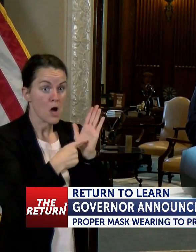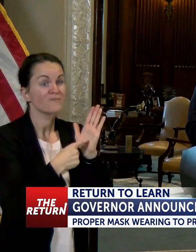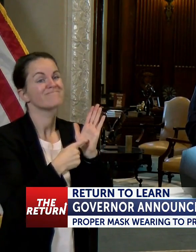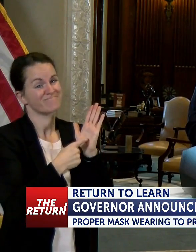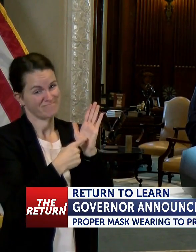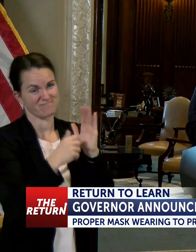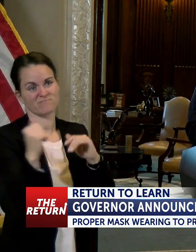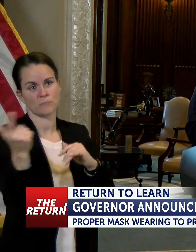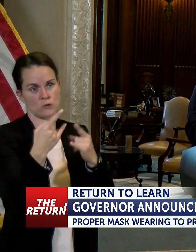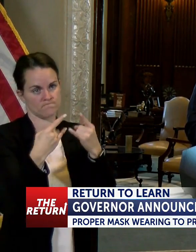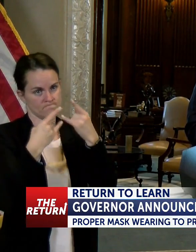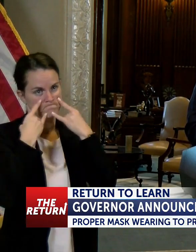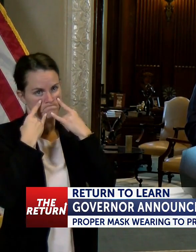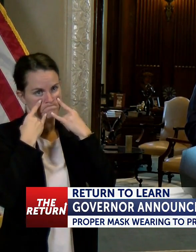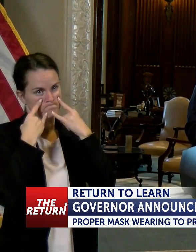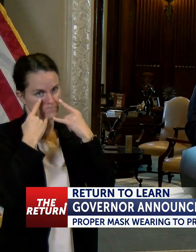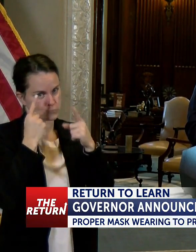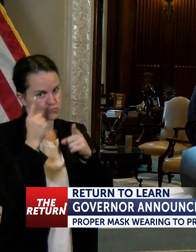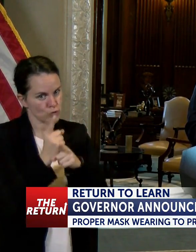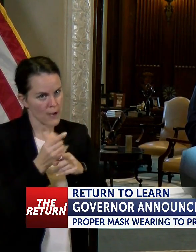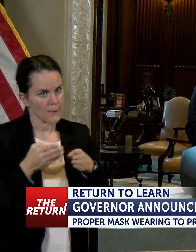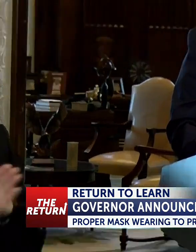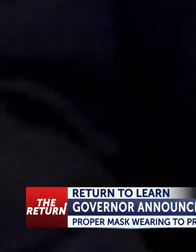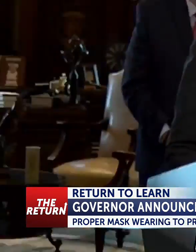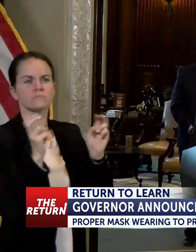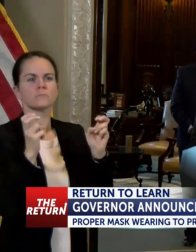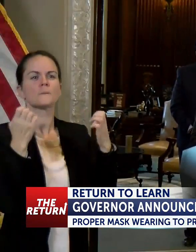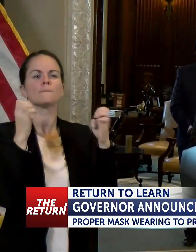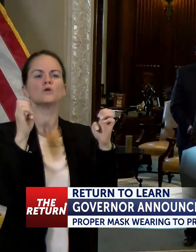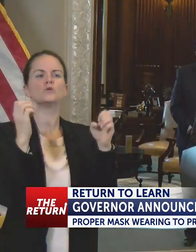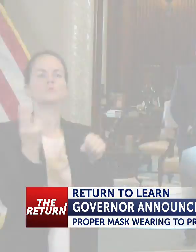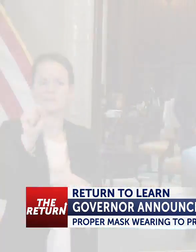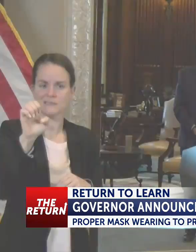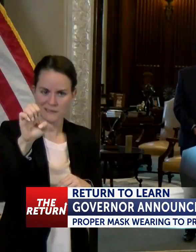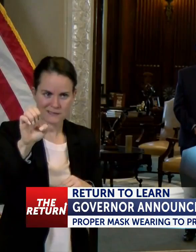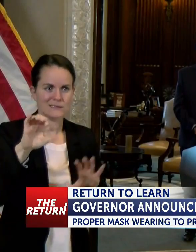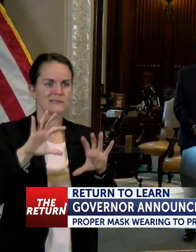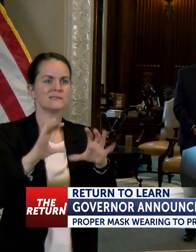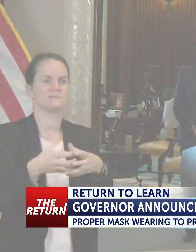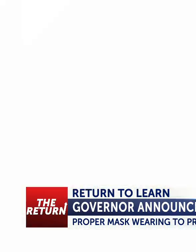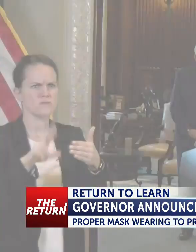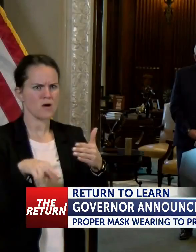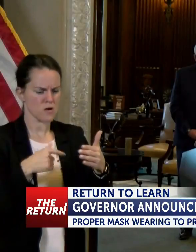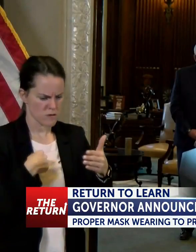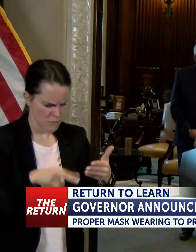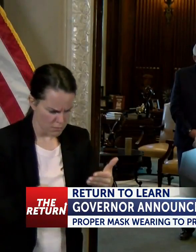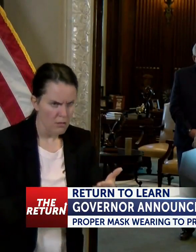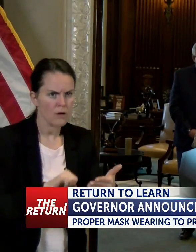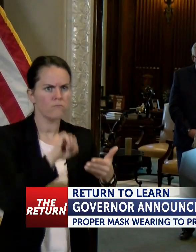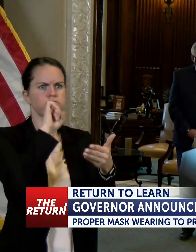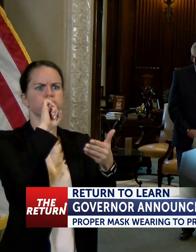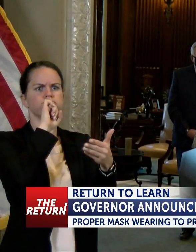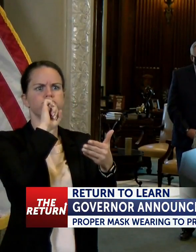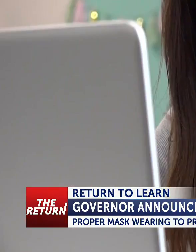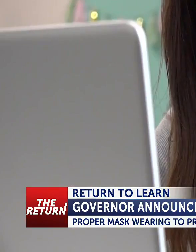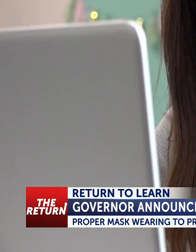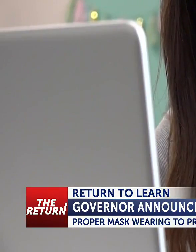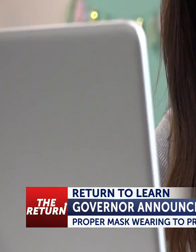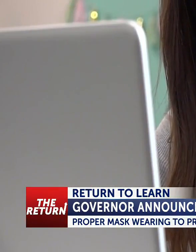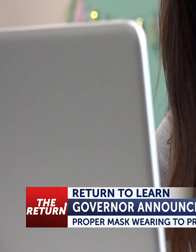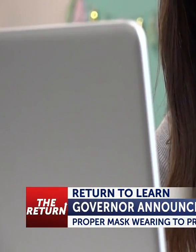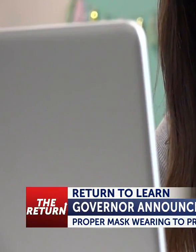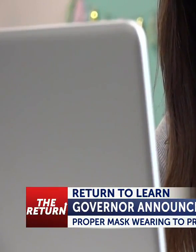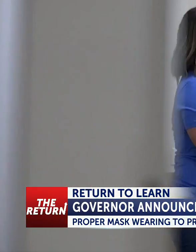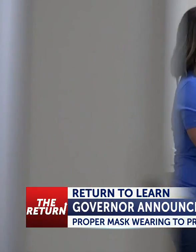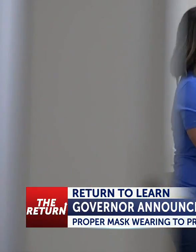mask correctly during the time of exposure. Several state experts joined Governor Parson to announce the new guidance.